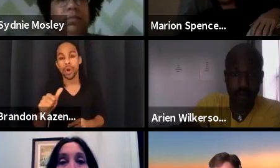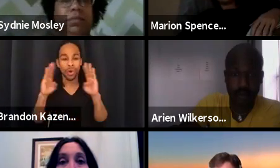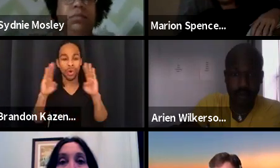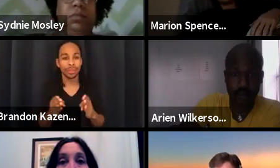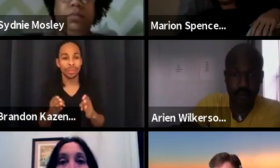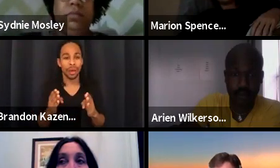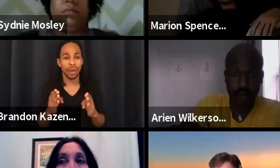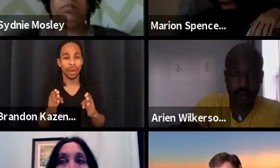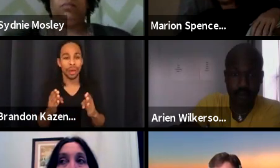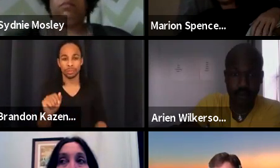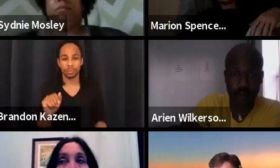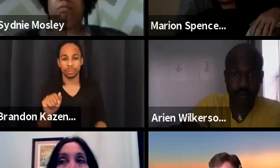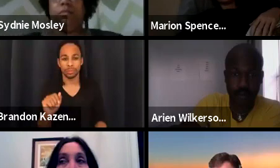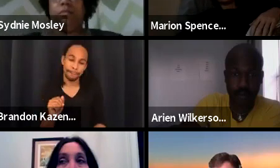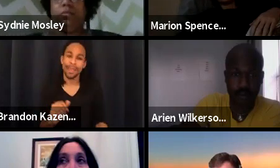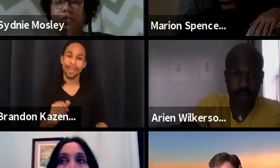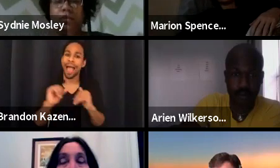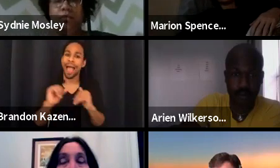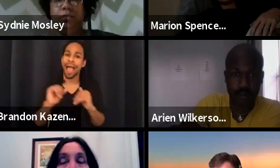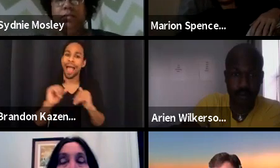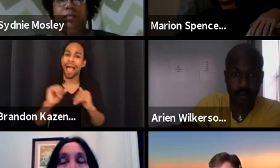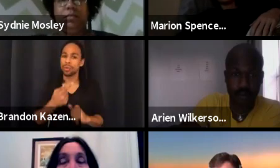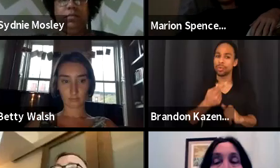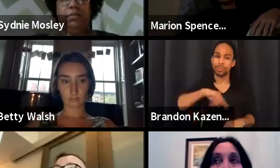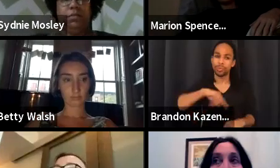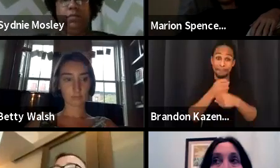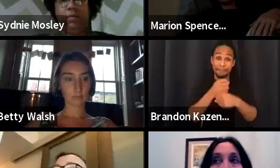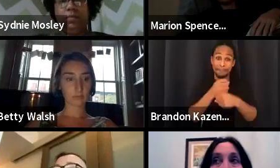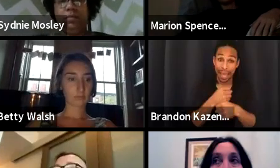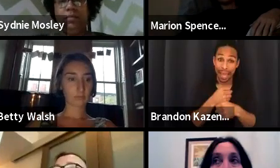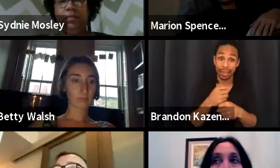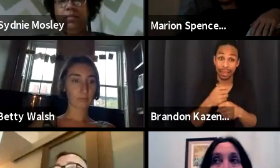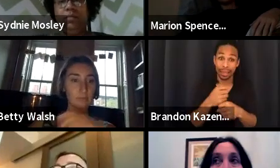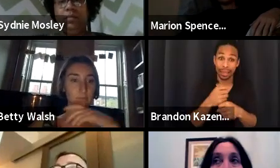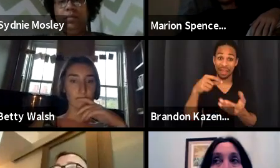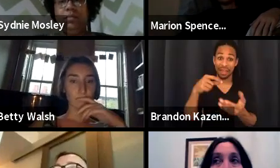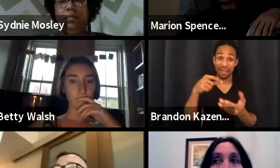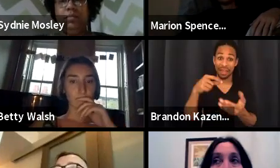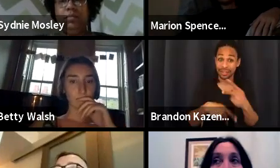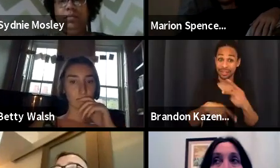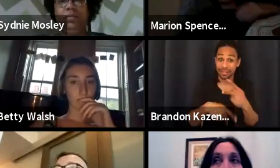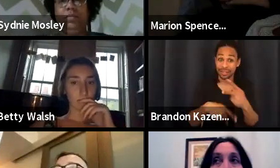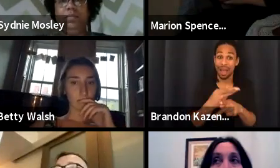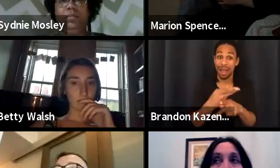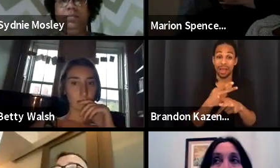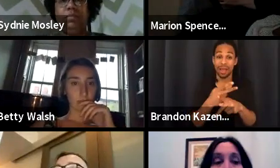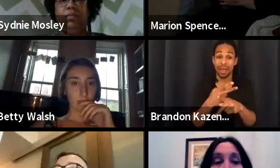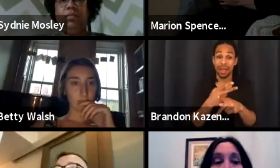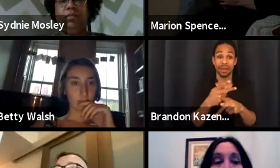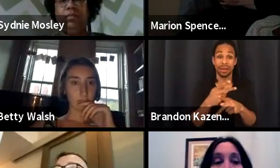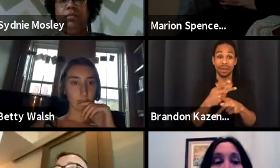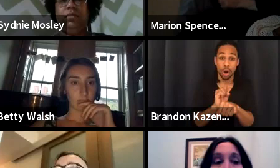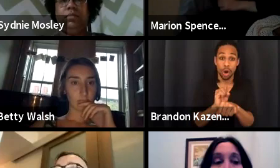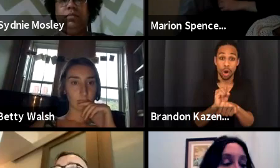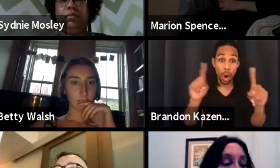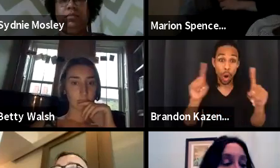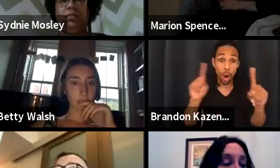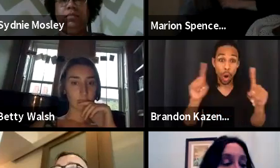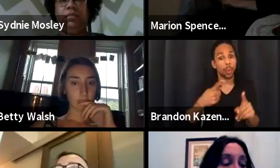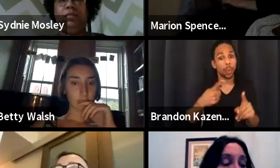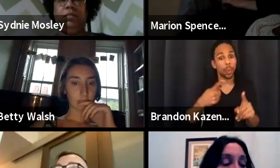type of practice or modality in training the next group of people to come in so that becomes kind of a gentle